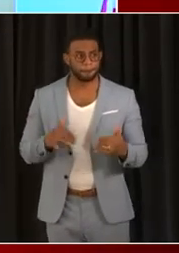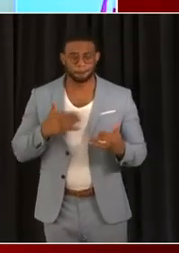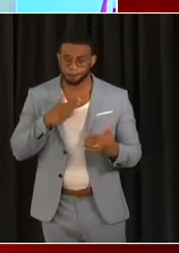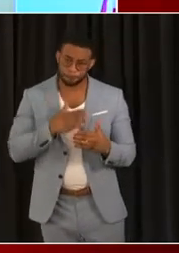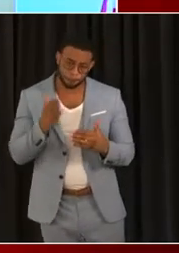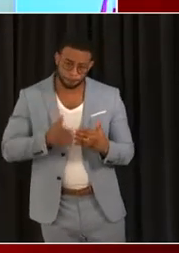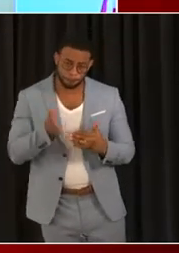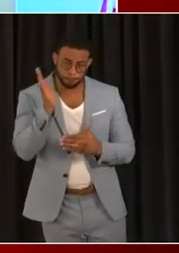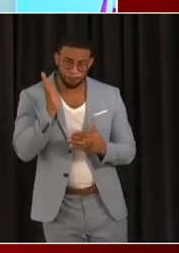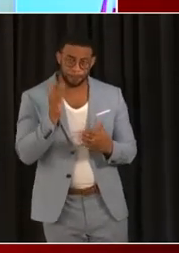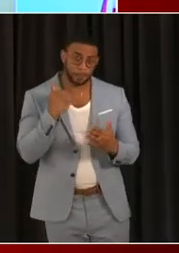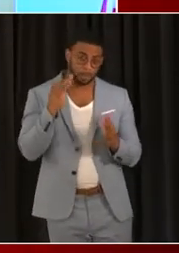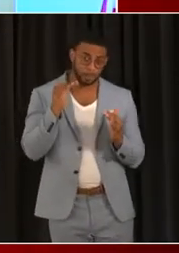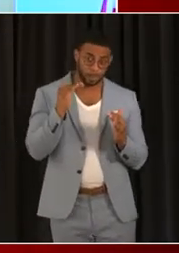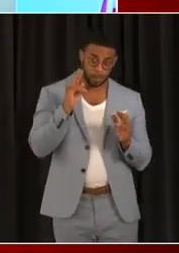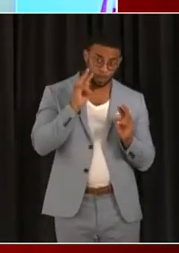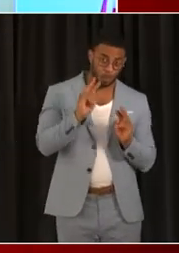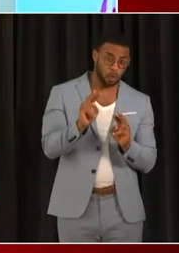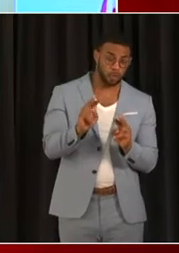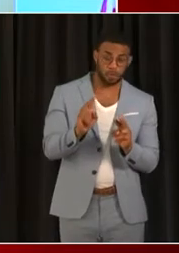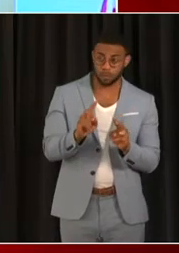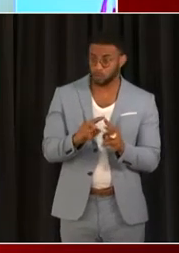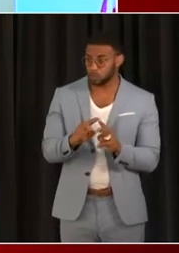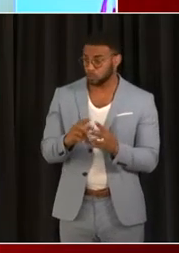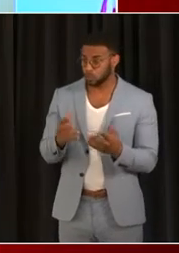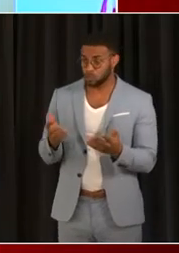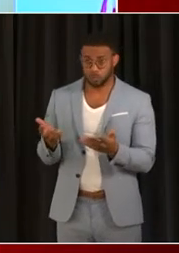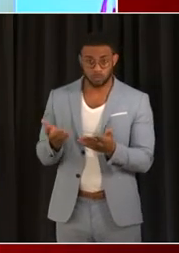So I'm going to end it there, and I'm looking forward